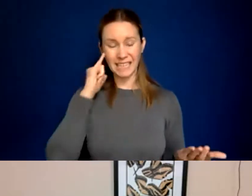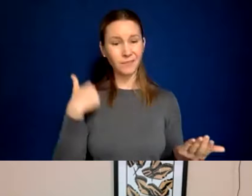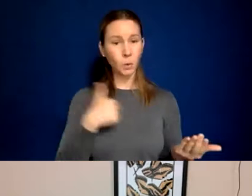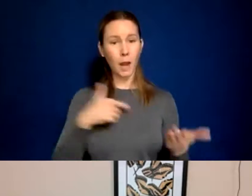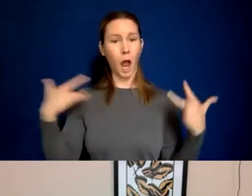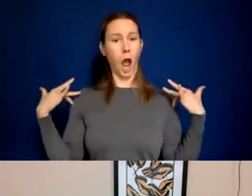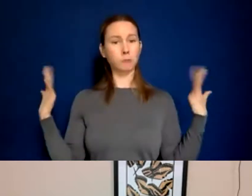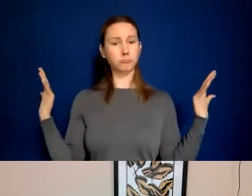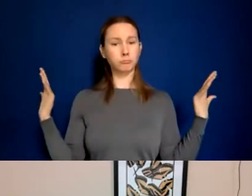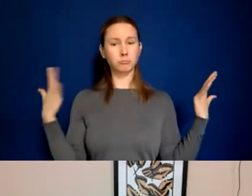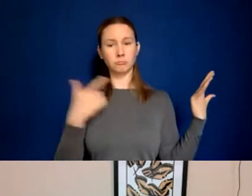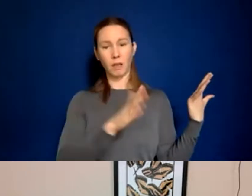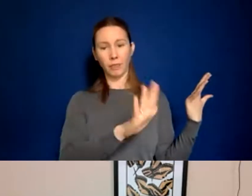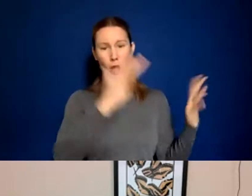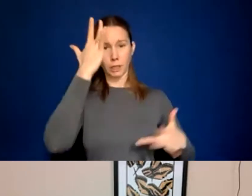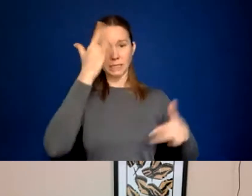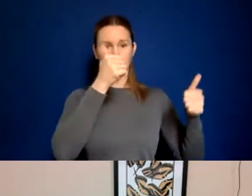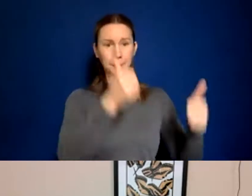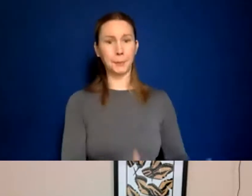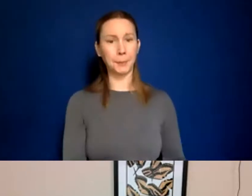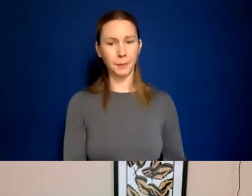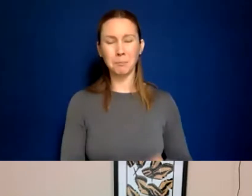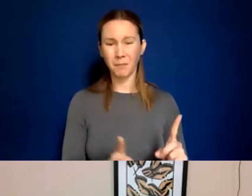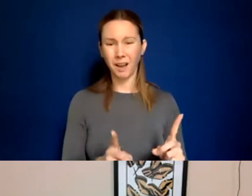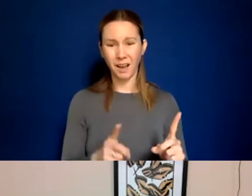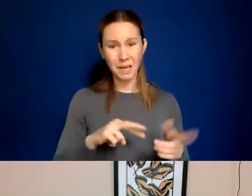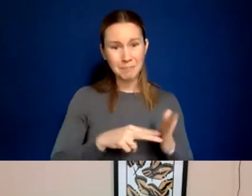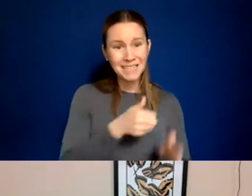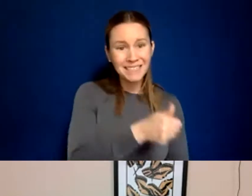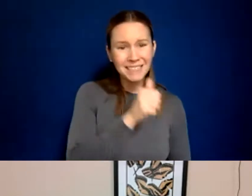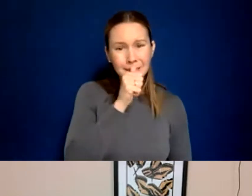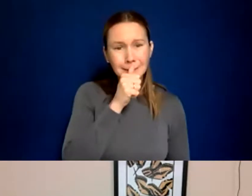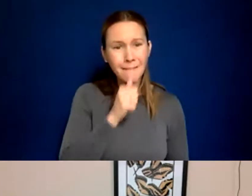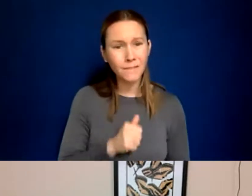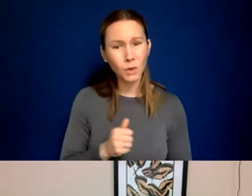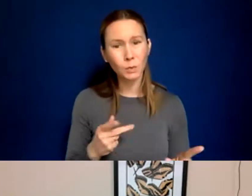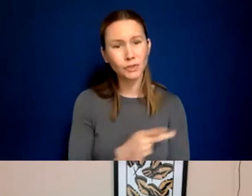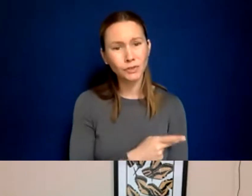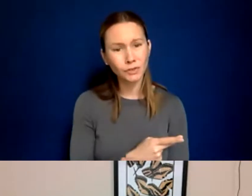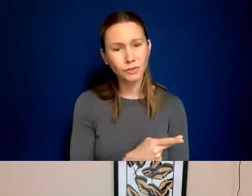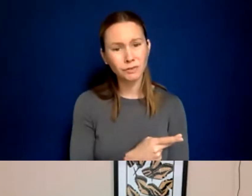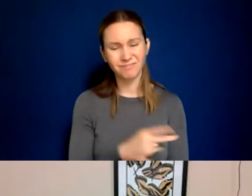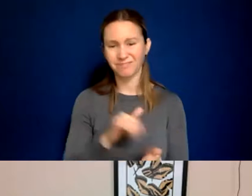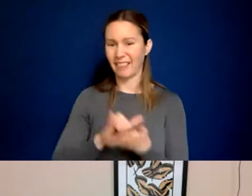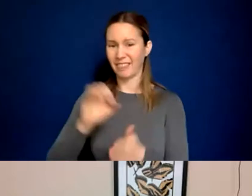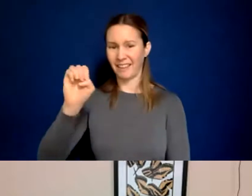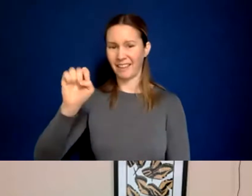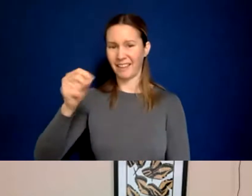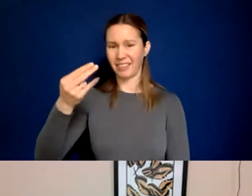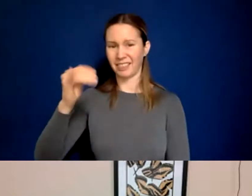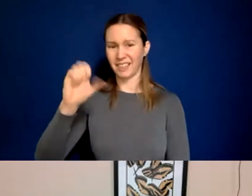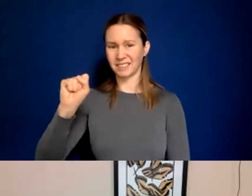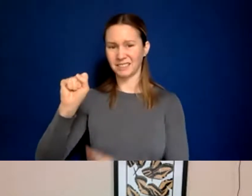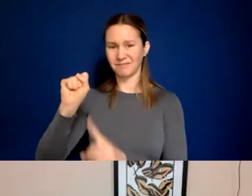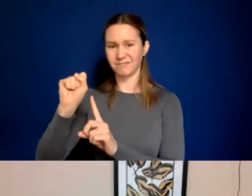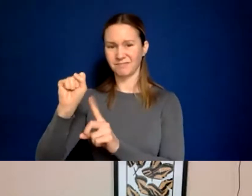disease progress, but if that will come with more suffering for the patient, I think that brings an ethical problem. So I think we need to come